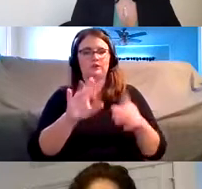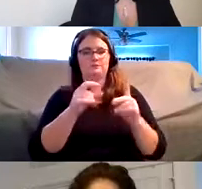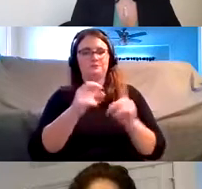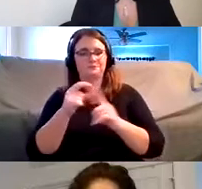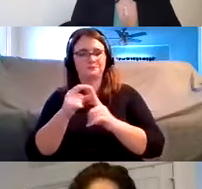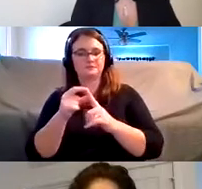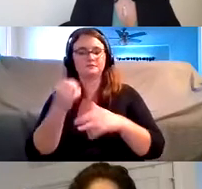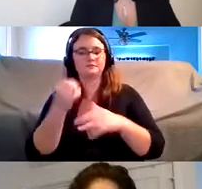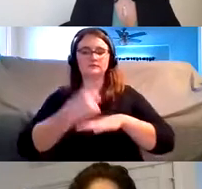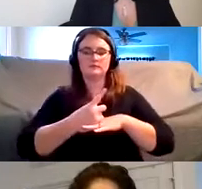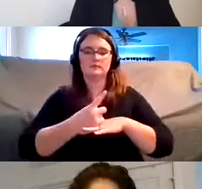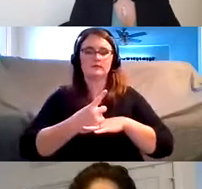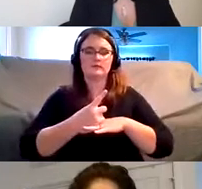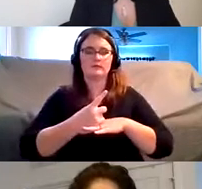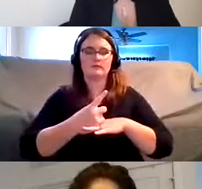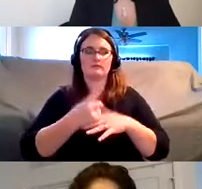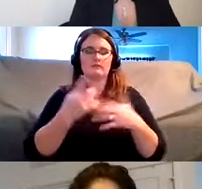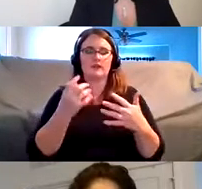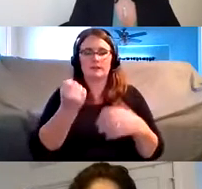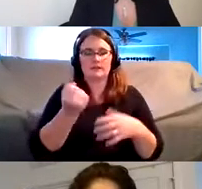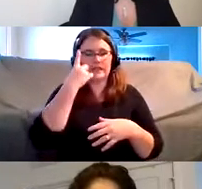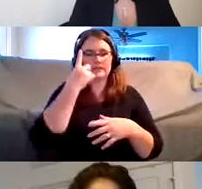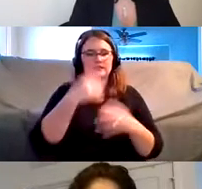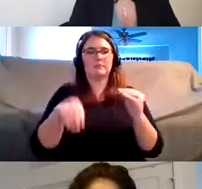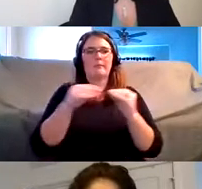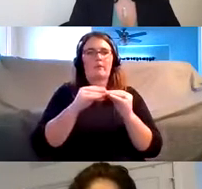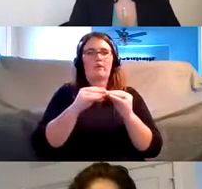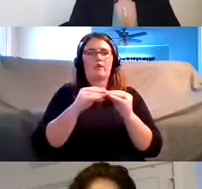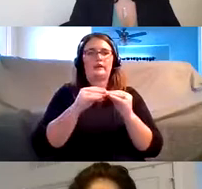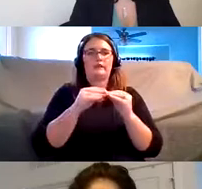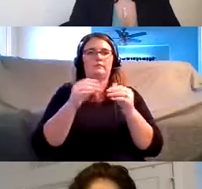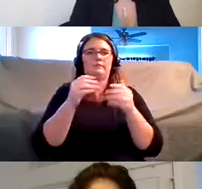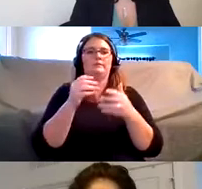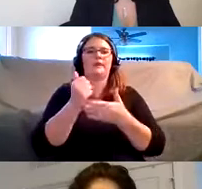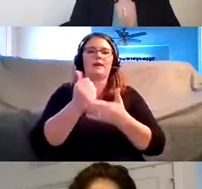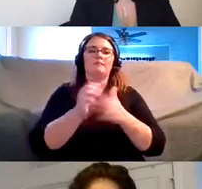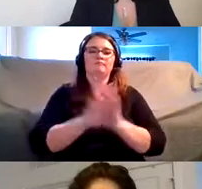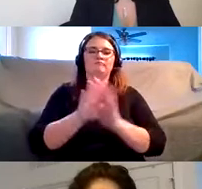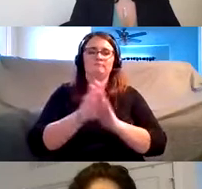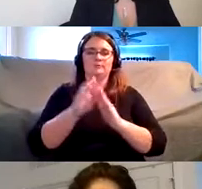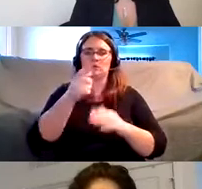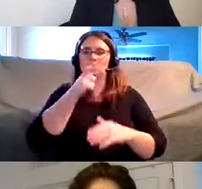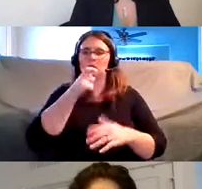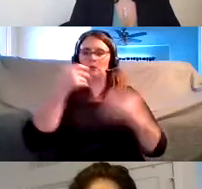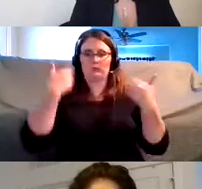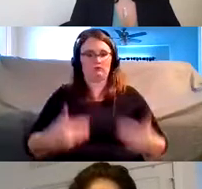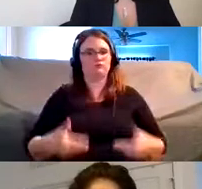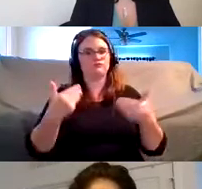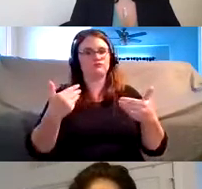ended up shaping who you are, I think. Yeah, I think that's what I'm gonna share for now.